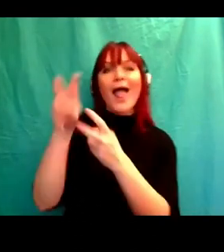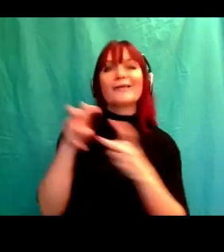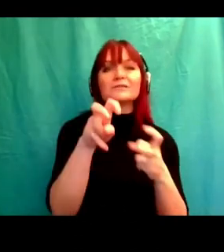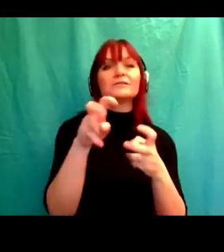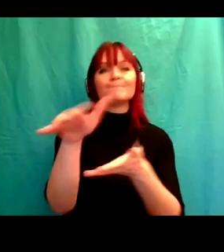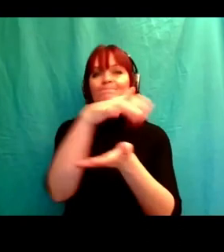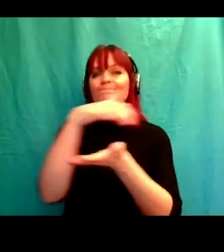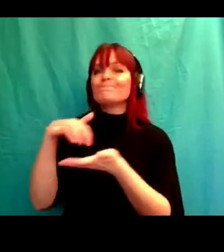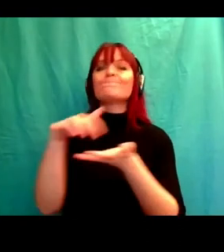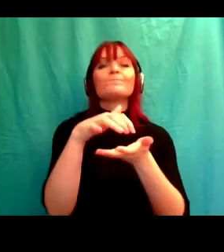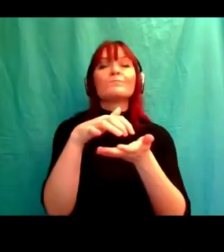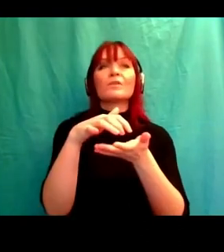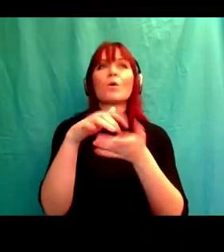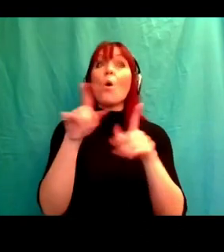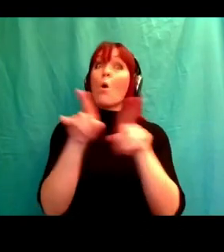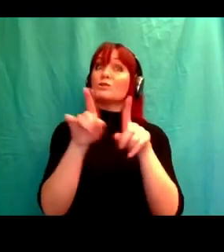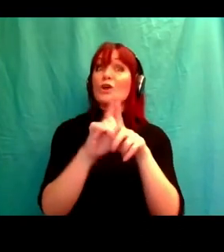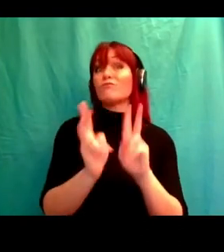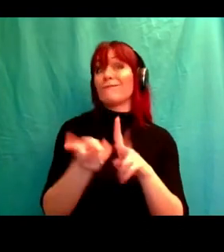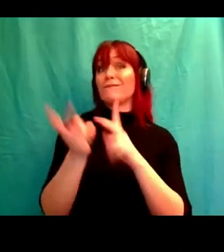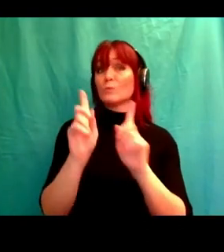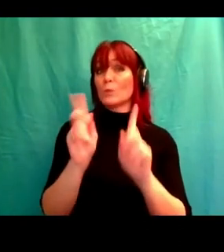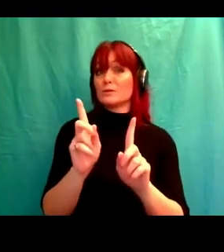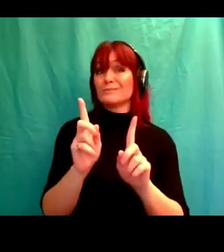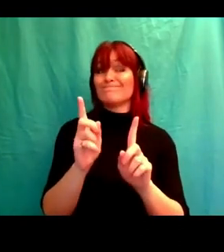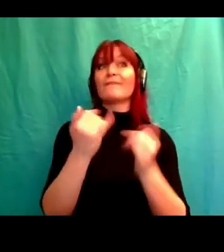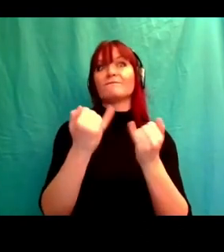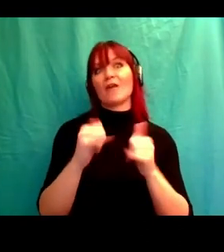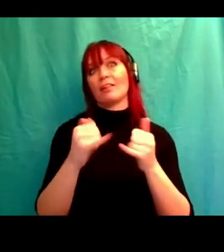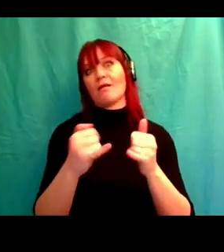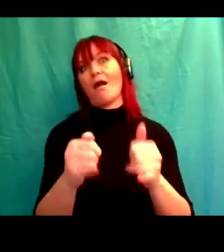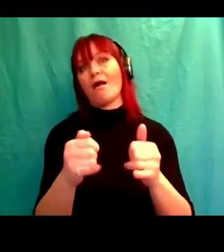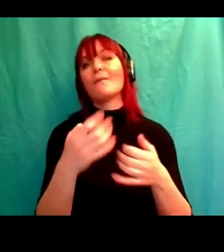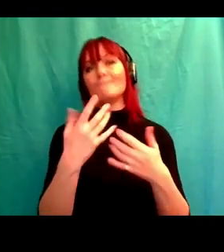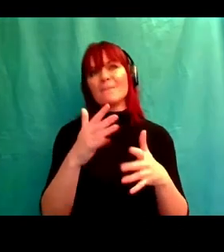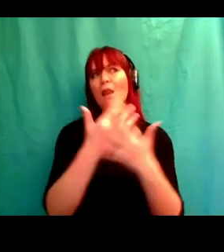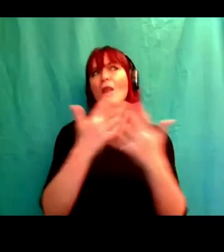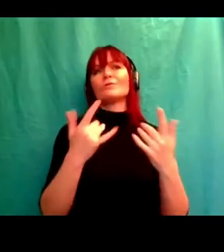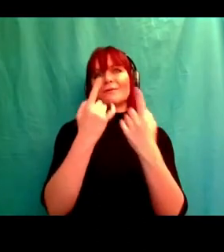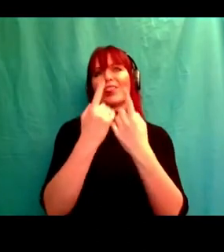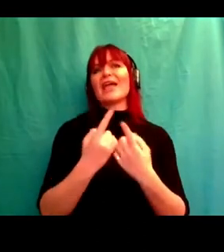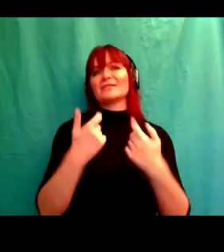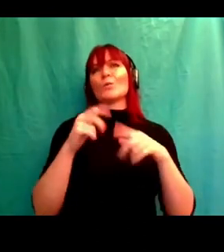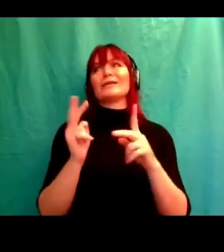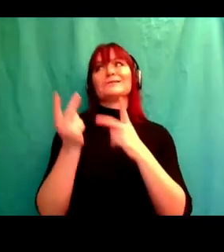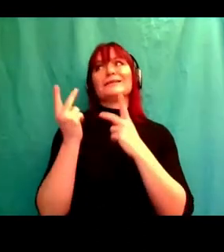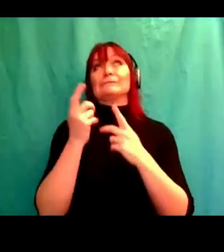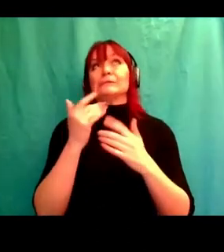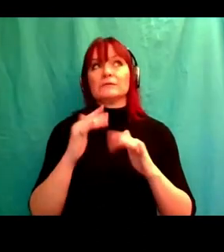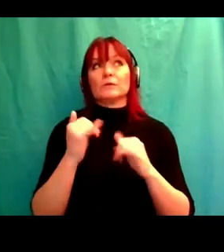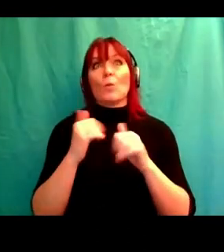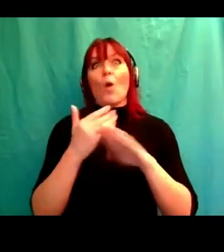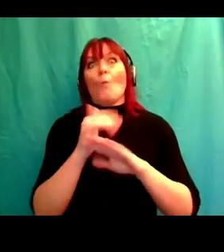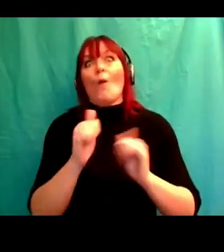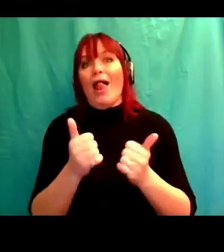importantly, what hasn't, because there's huge learning from failure as well. And I think there's going to be lots of things that we see that haven't worked well during the last year as